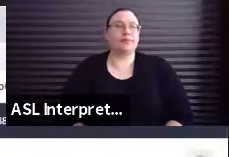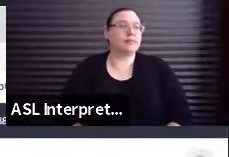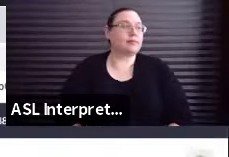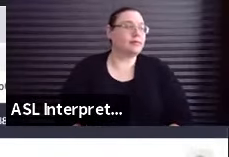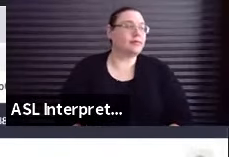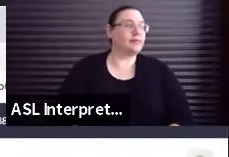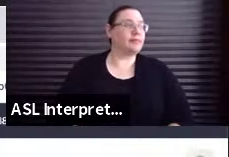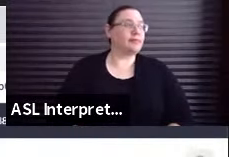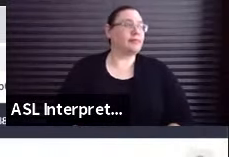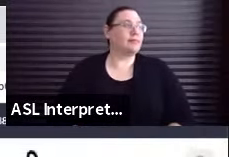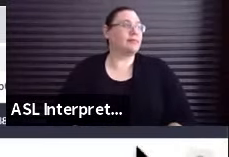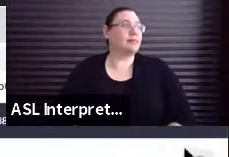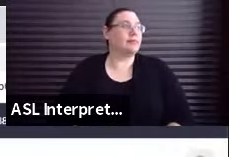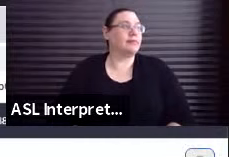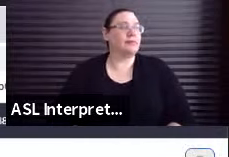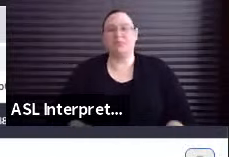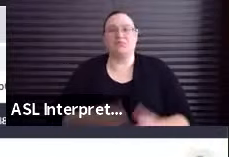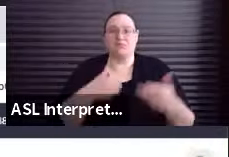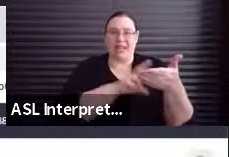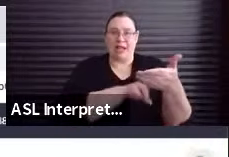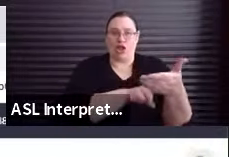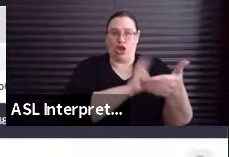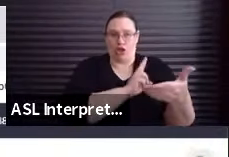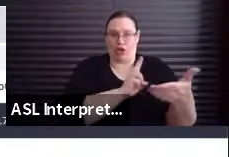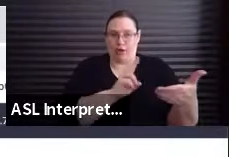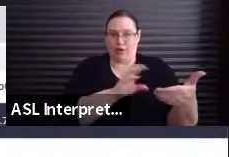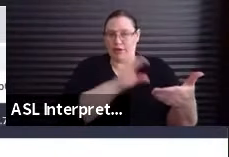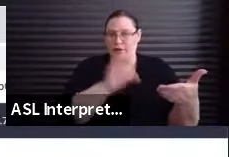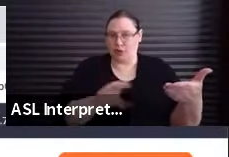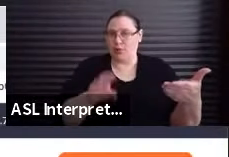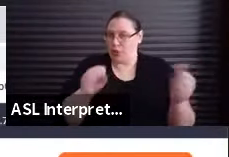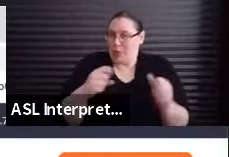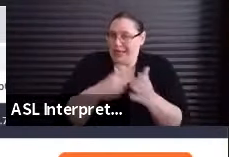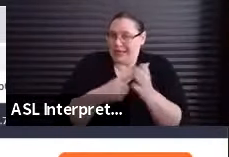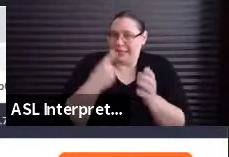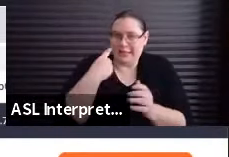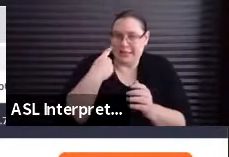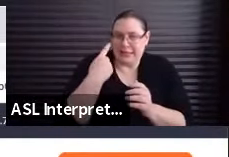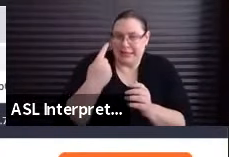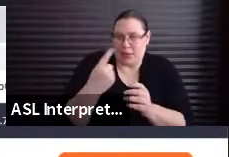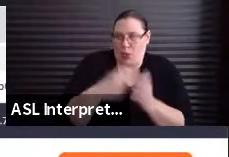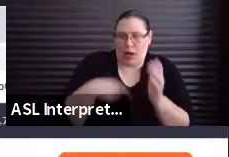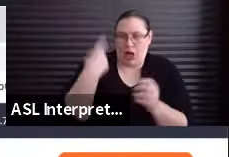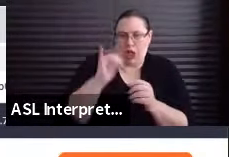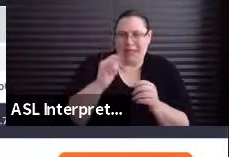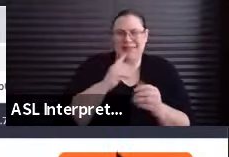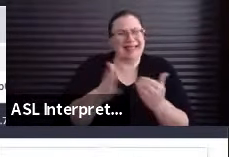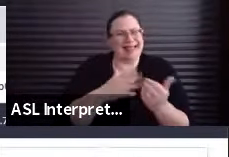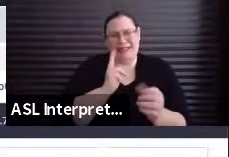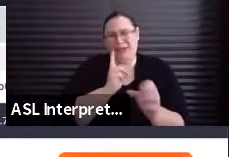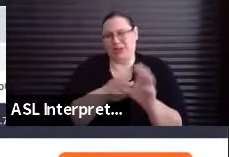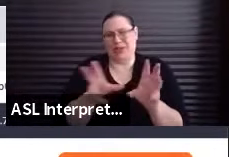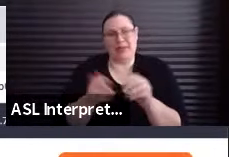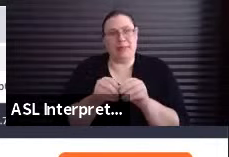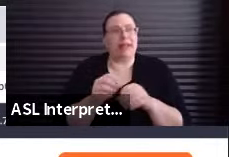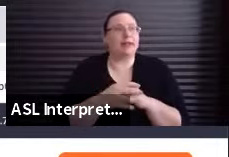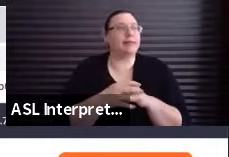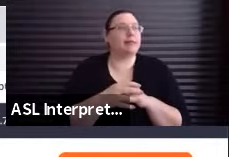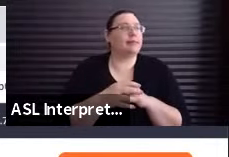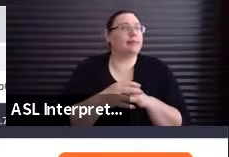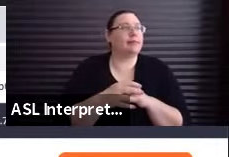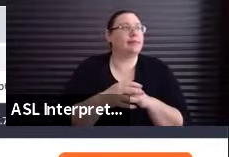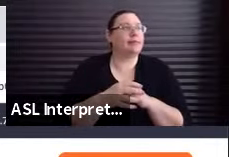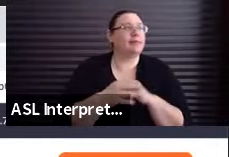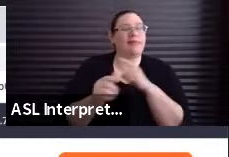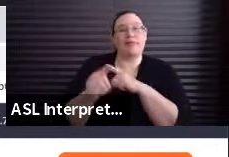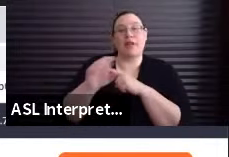So I'm going to log out of Zoom just to show you how easy it is to join a meeting. So at the very top, we're on